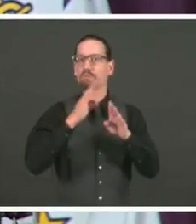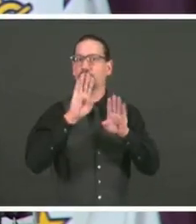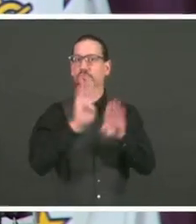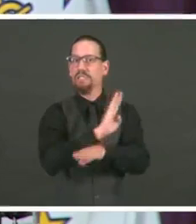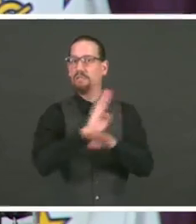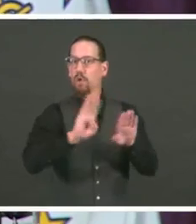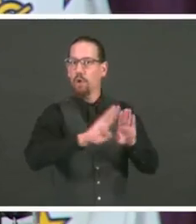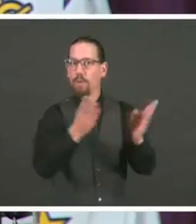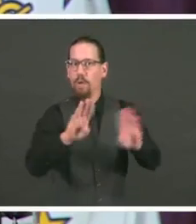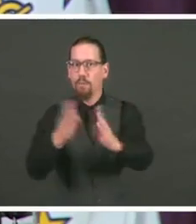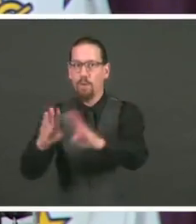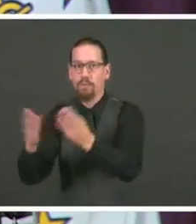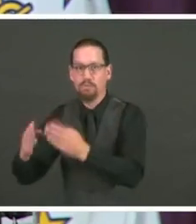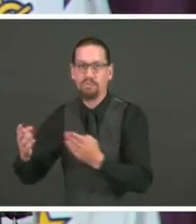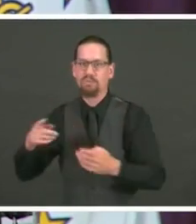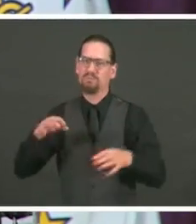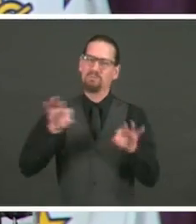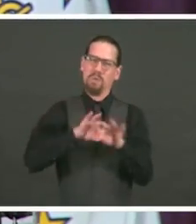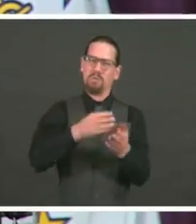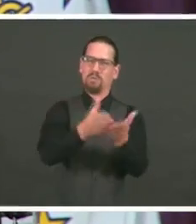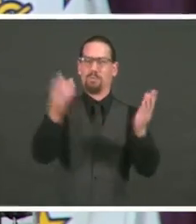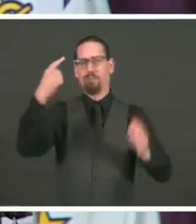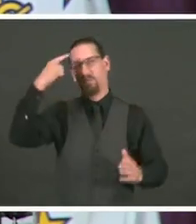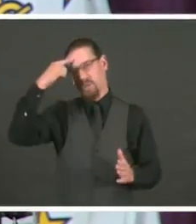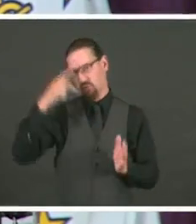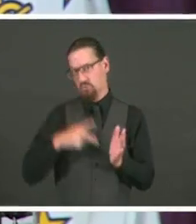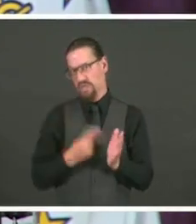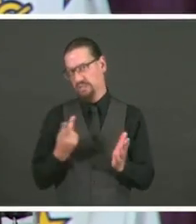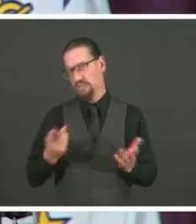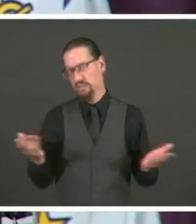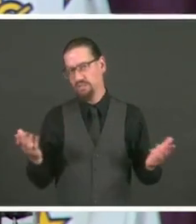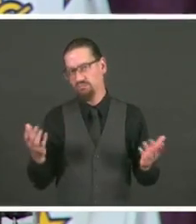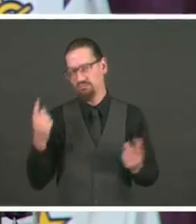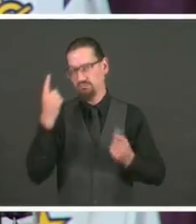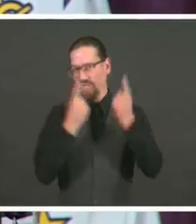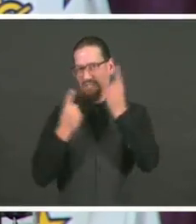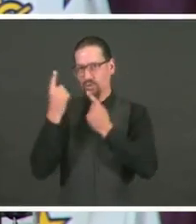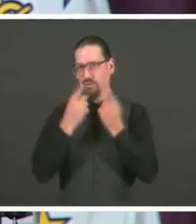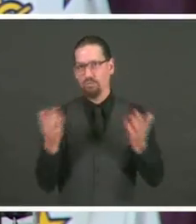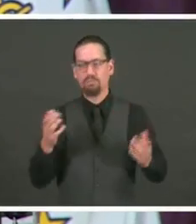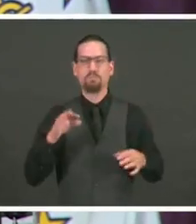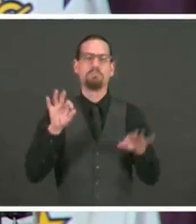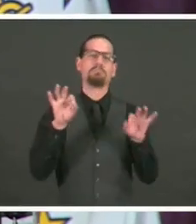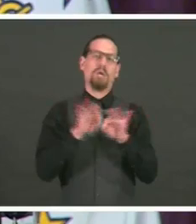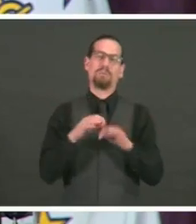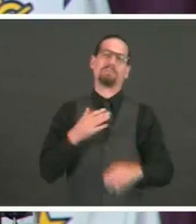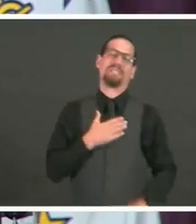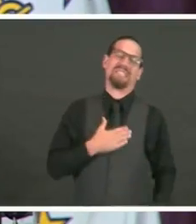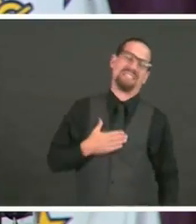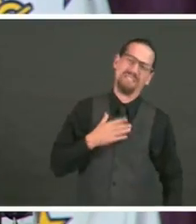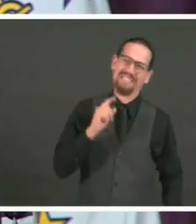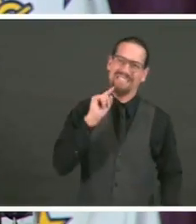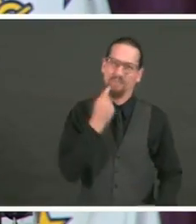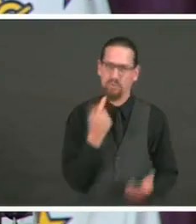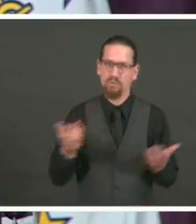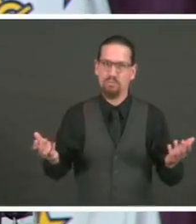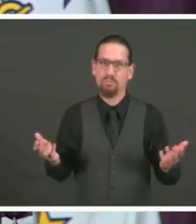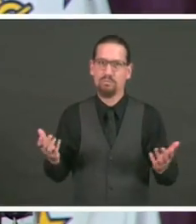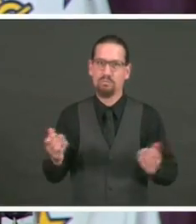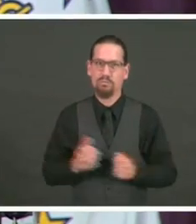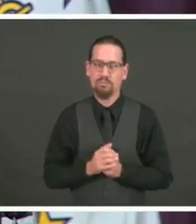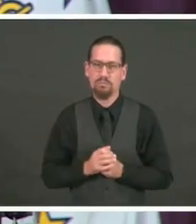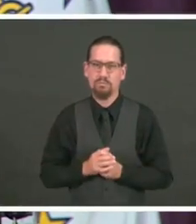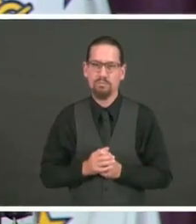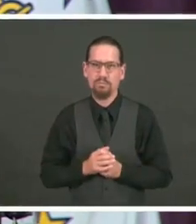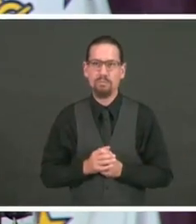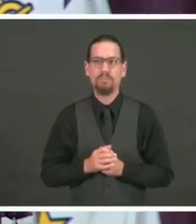that's a shame. And so the rest of us have to get more serious. I will say this. It's not cause